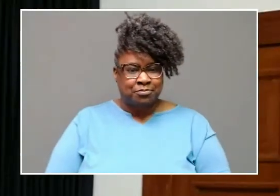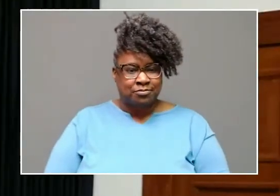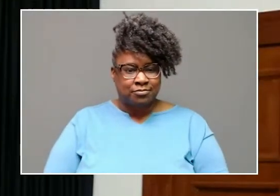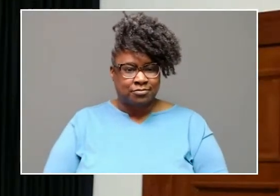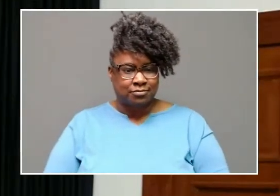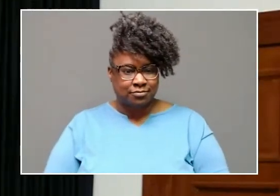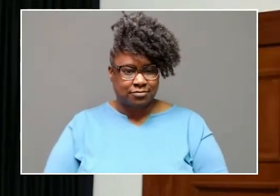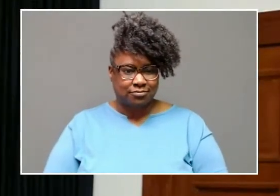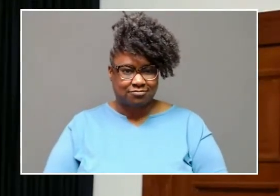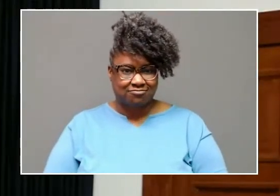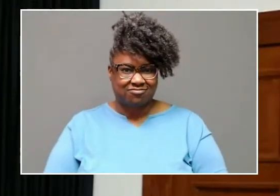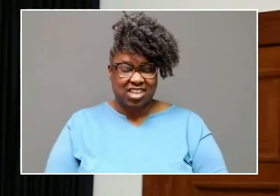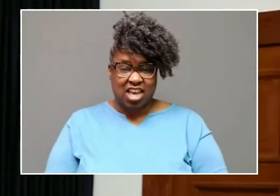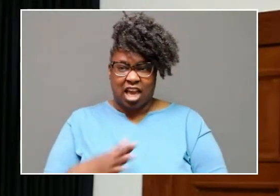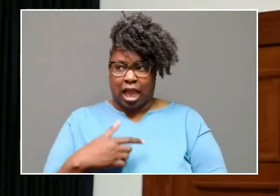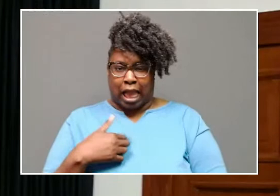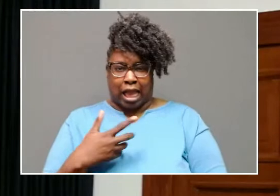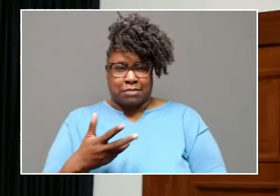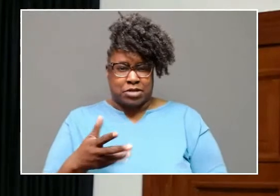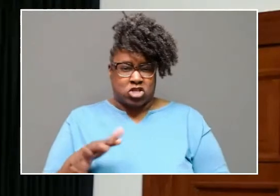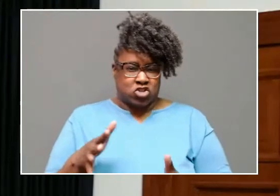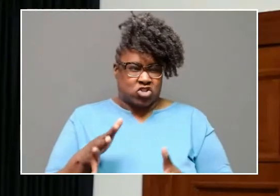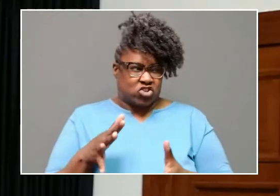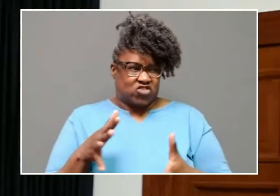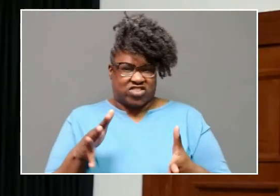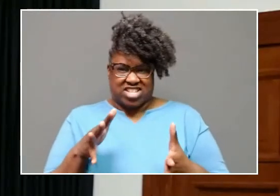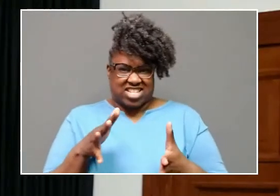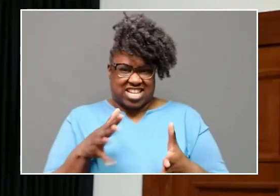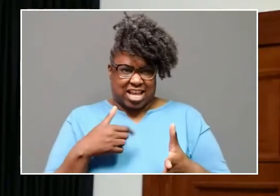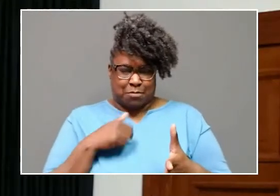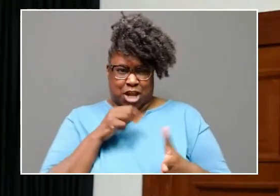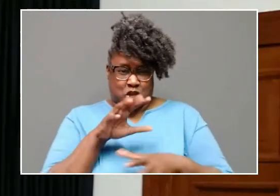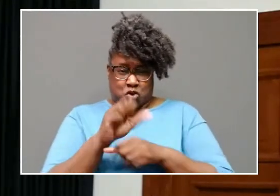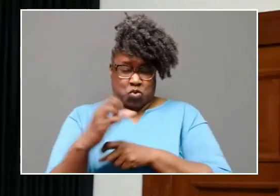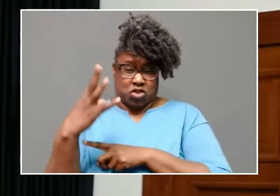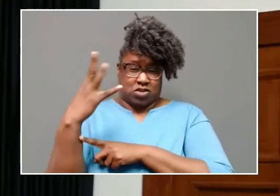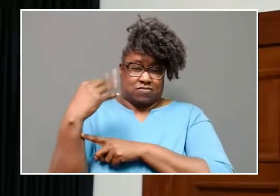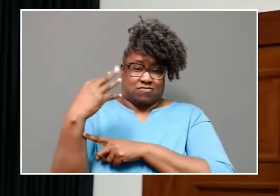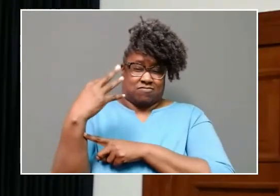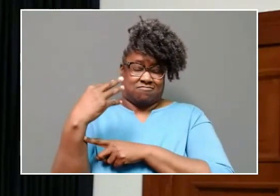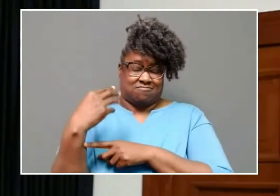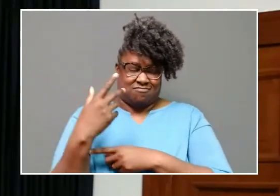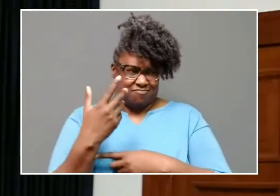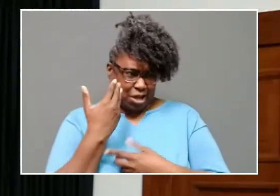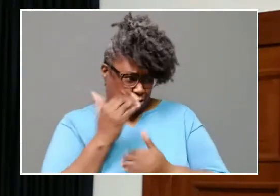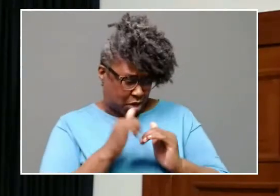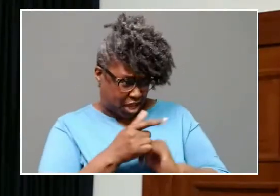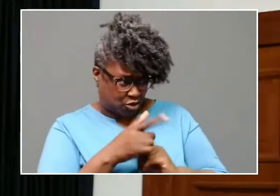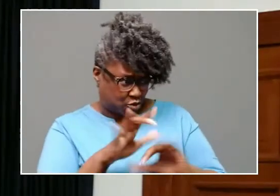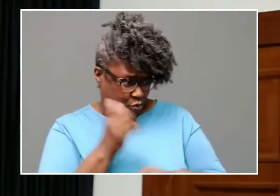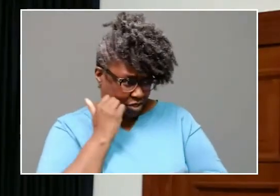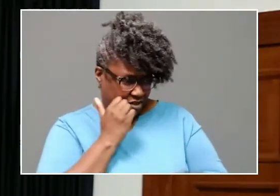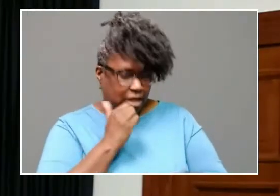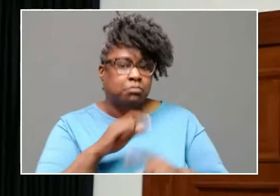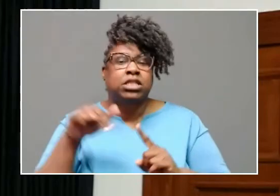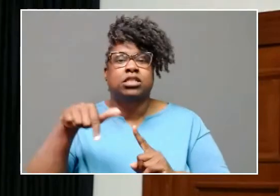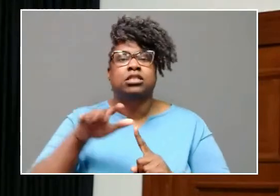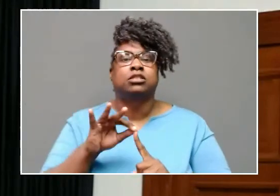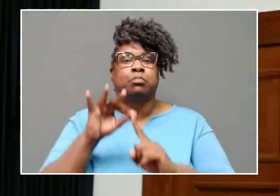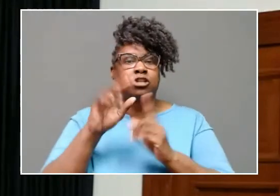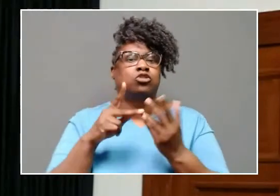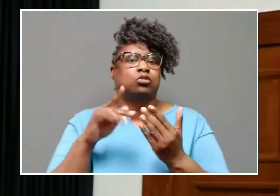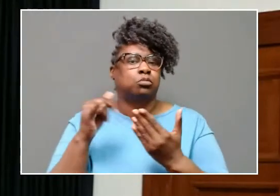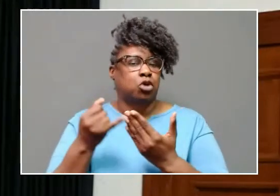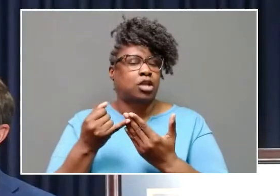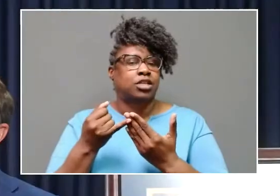little nerve-wracking. I'm not used to this. I don't know how you do it every day. But yeah, I think this is such a special project for me because